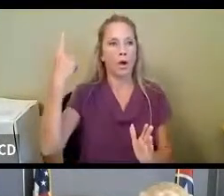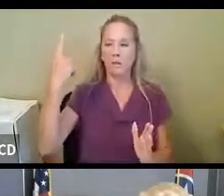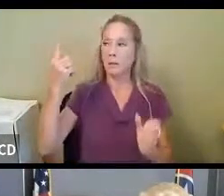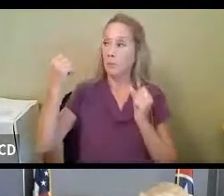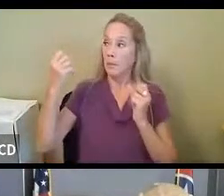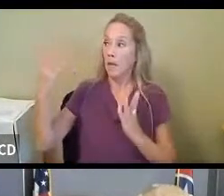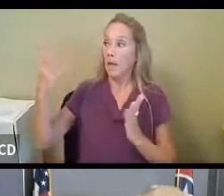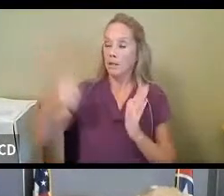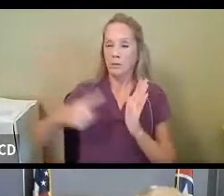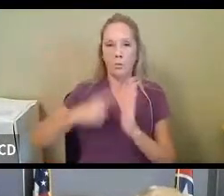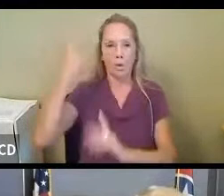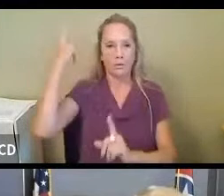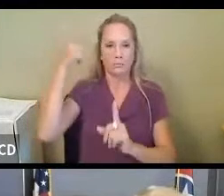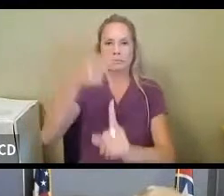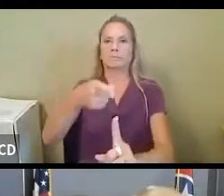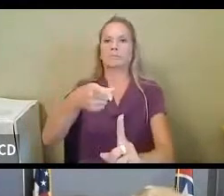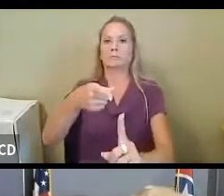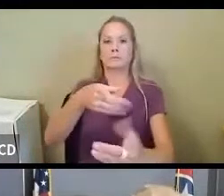not